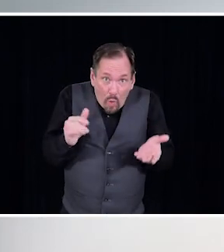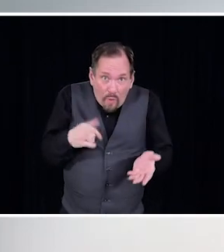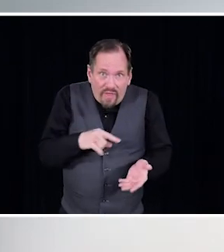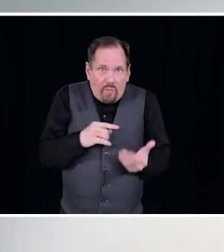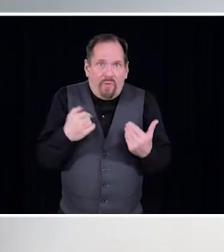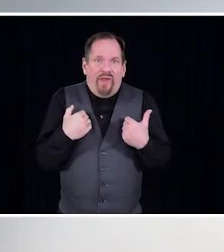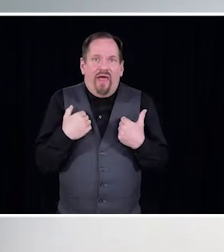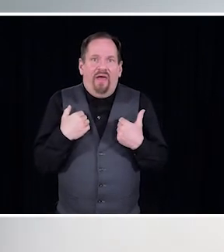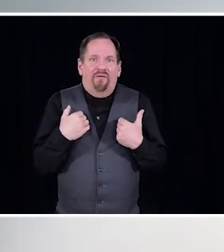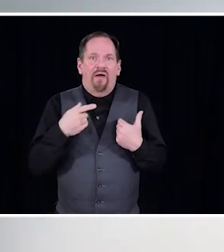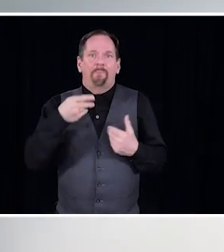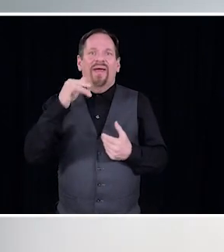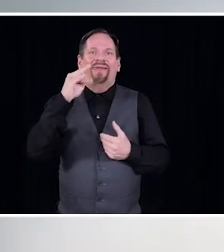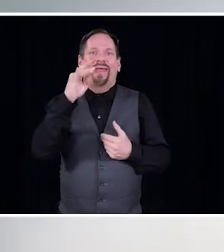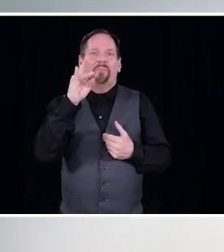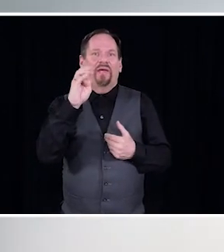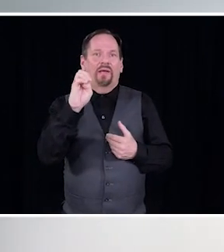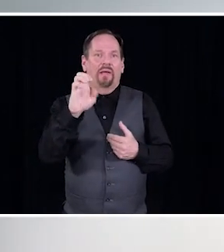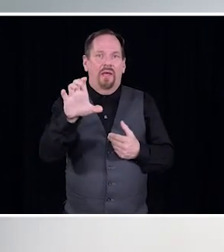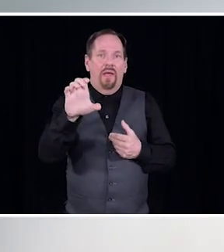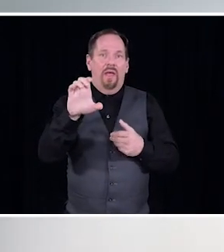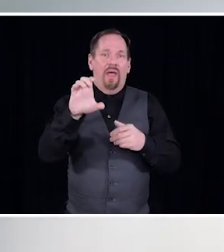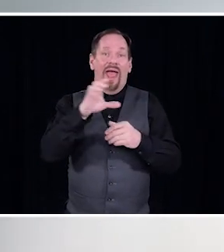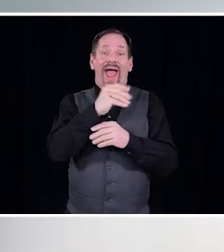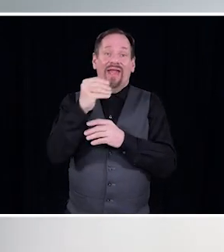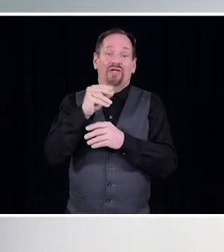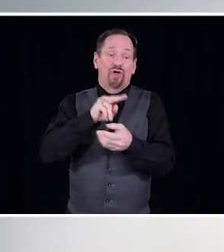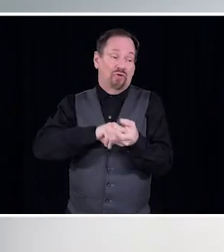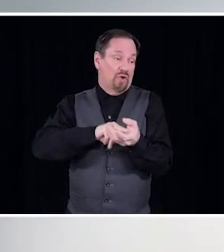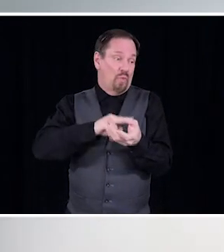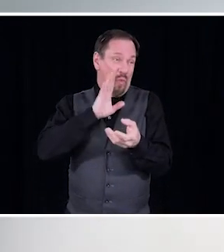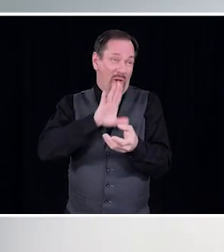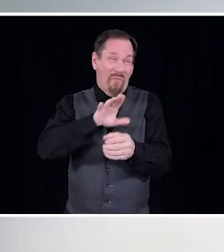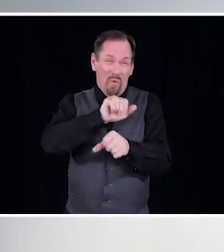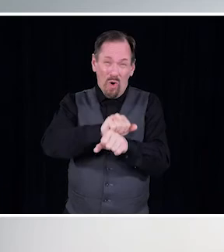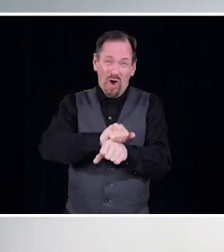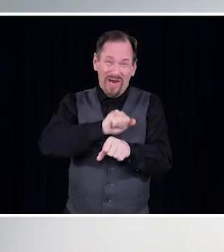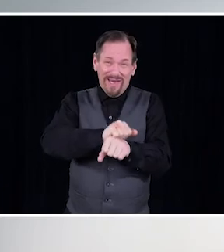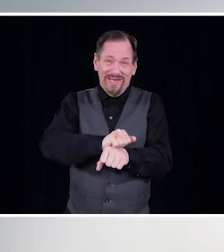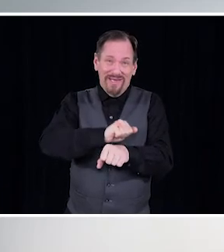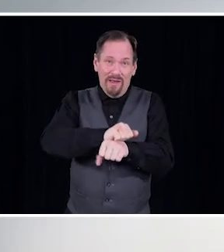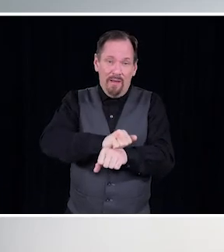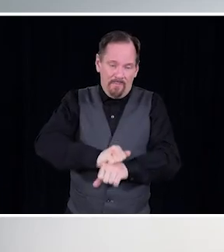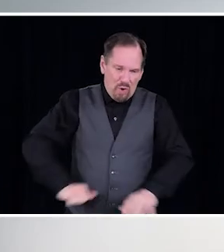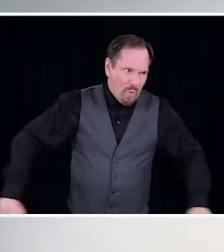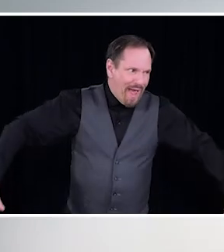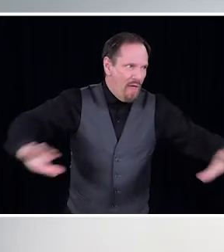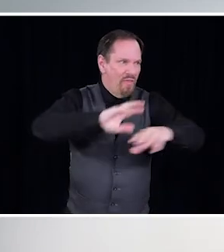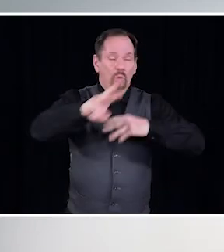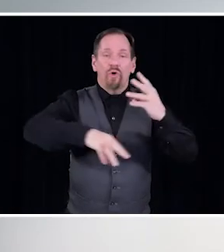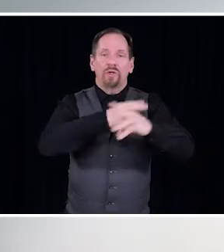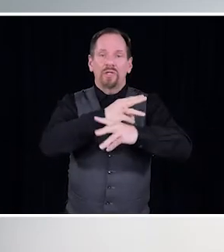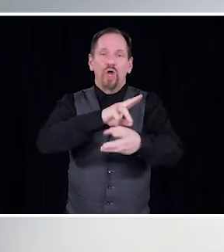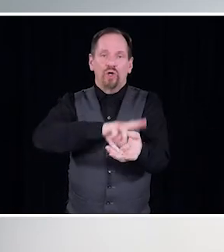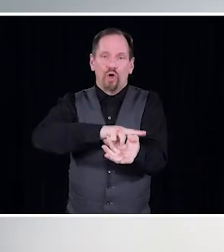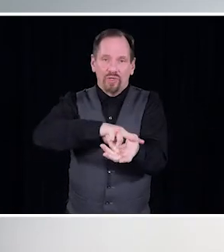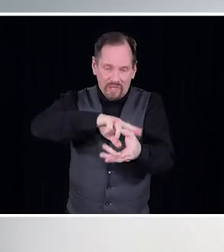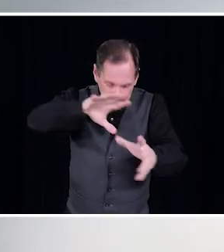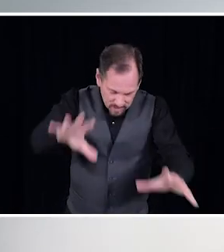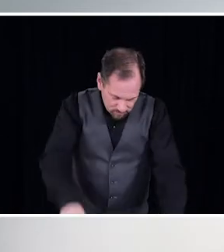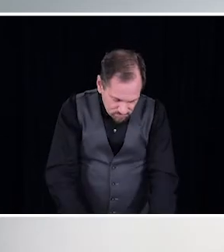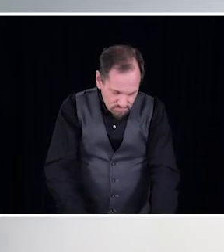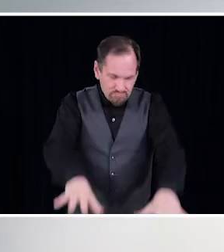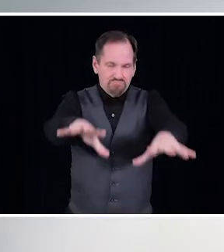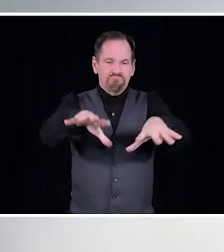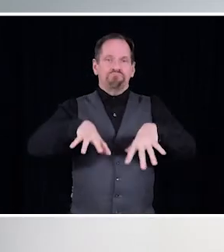battling a pandemic and nurses would be on the front lines of that fight. But around the world, nurses have stepped up and met the moment, and now